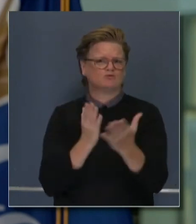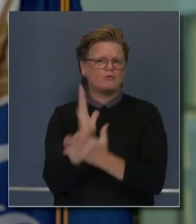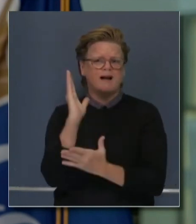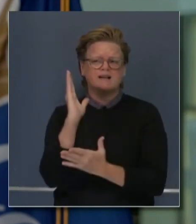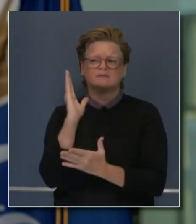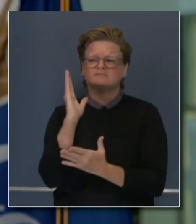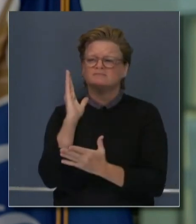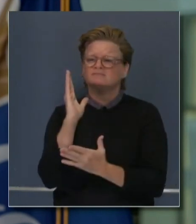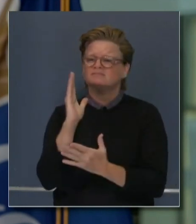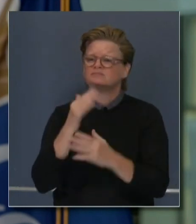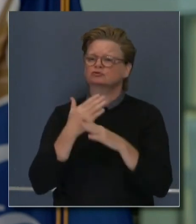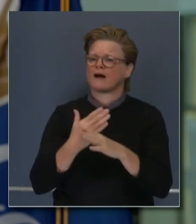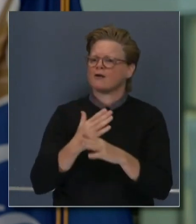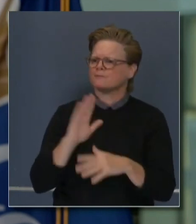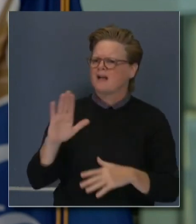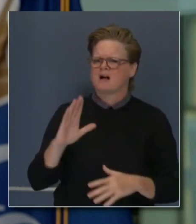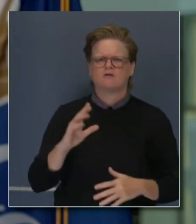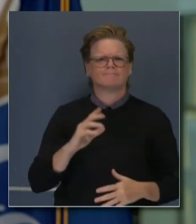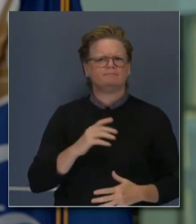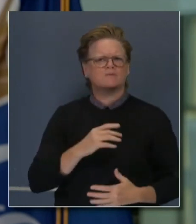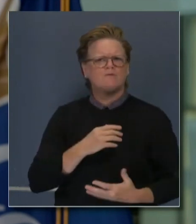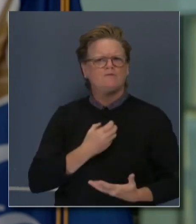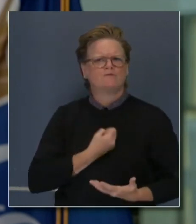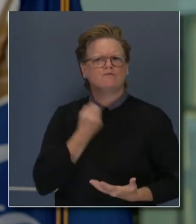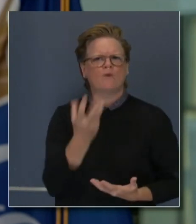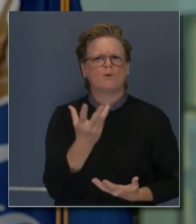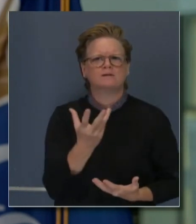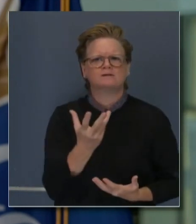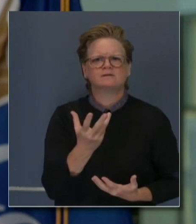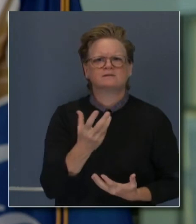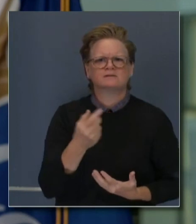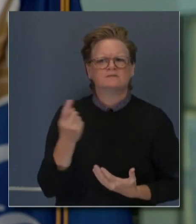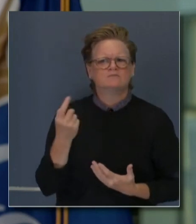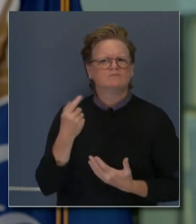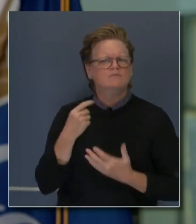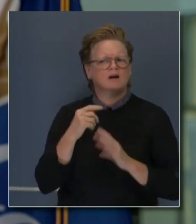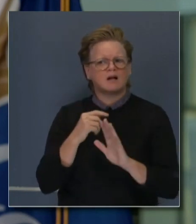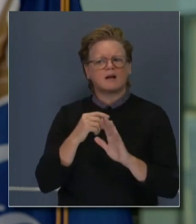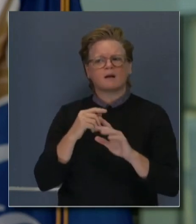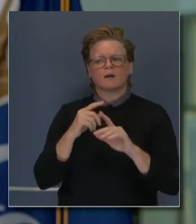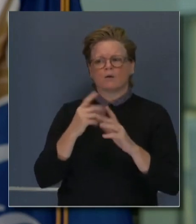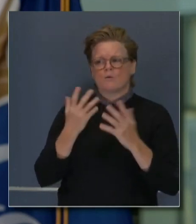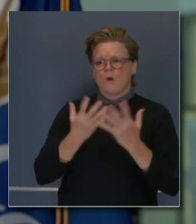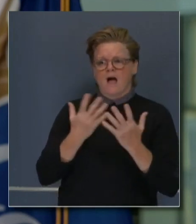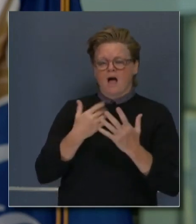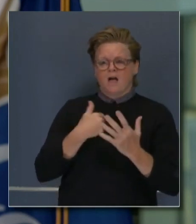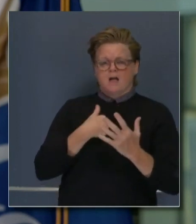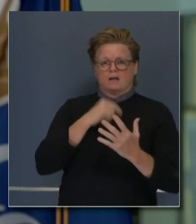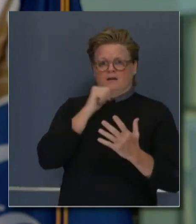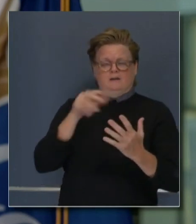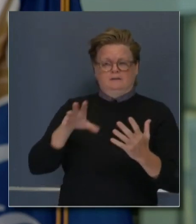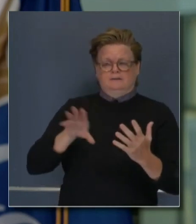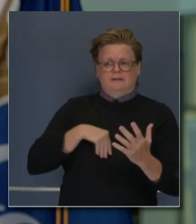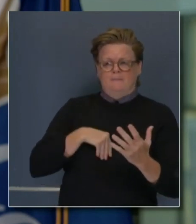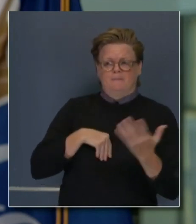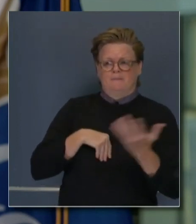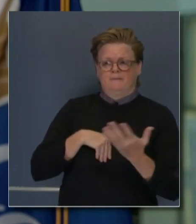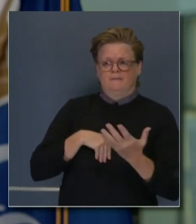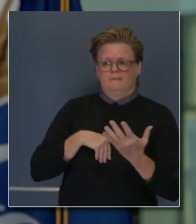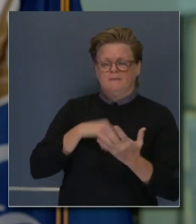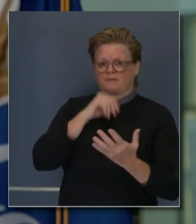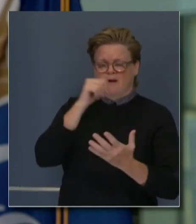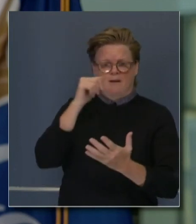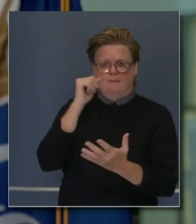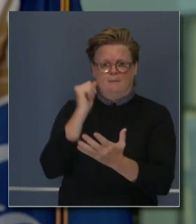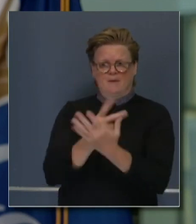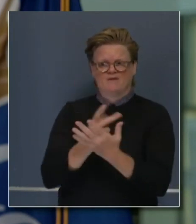view. What I don't respect, what I don't revere, what I condemn is people doing it in a way that puts other people's lives at